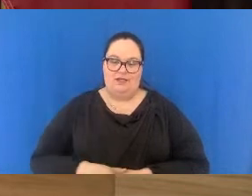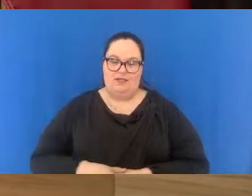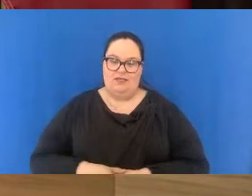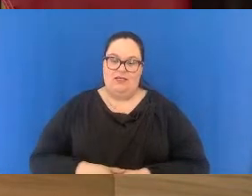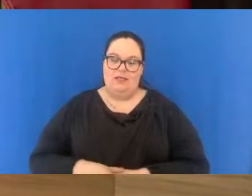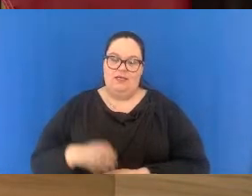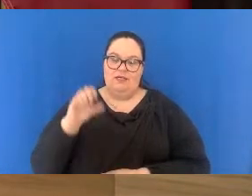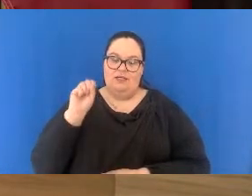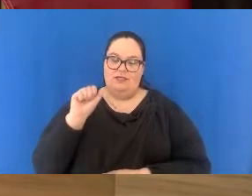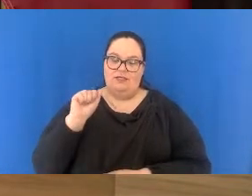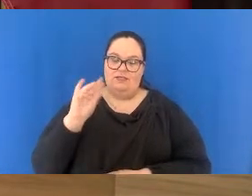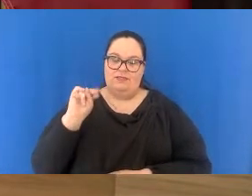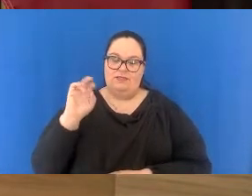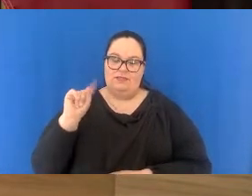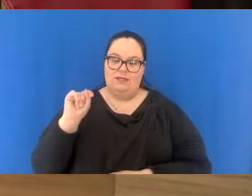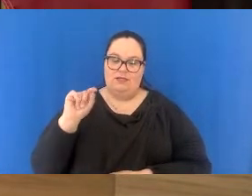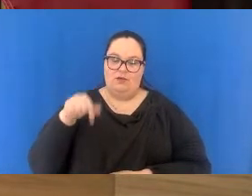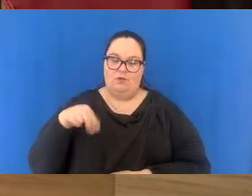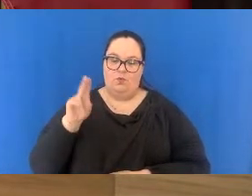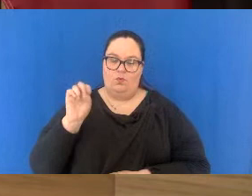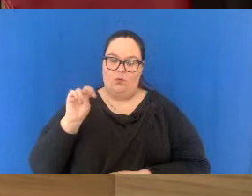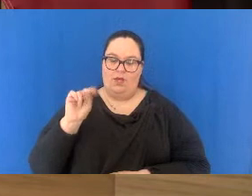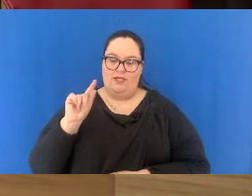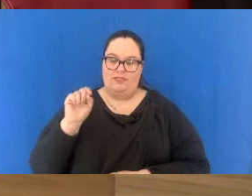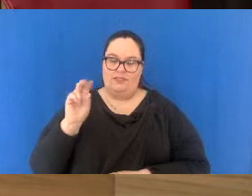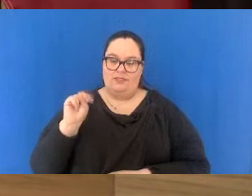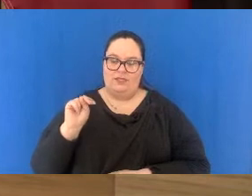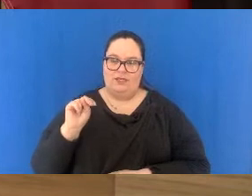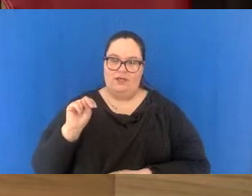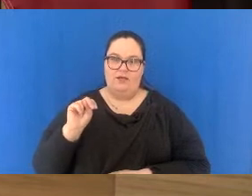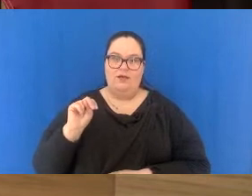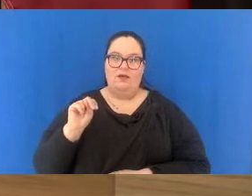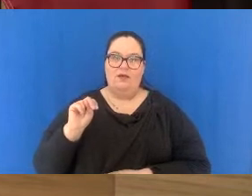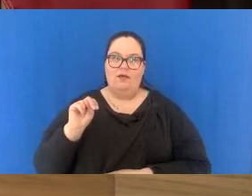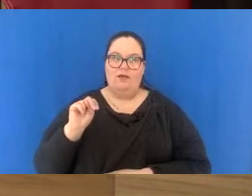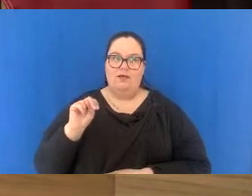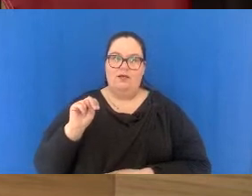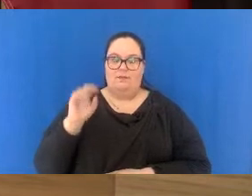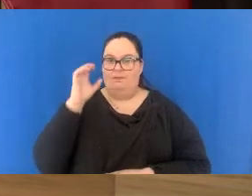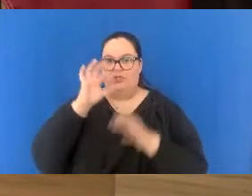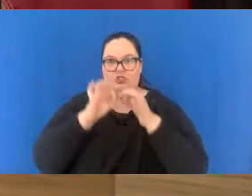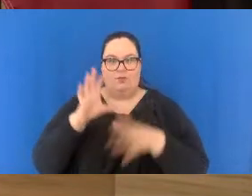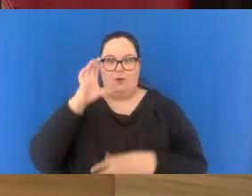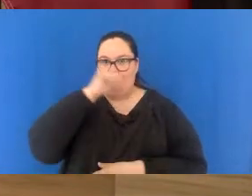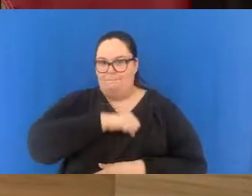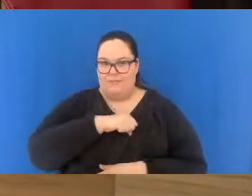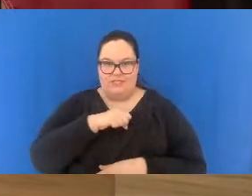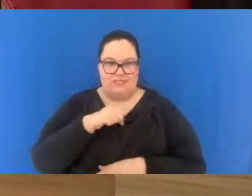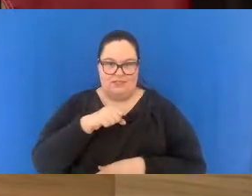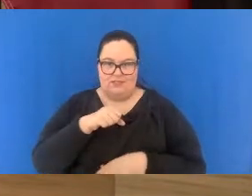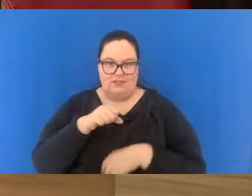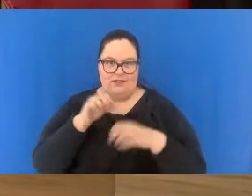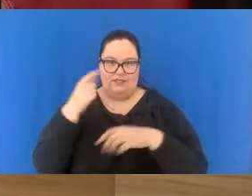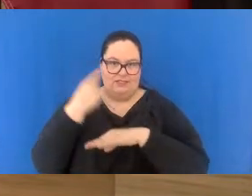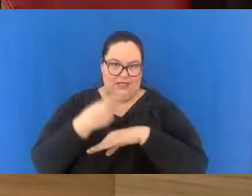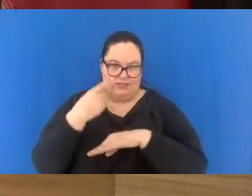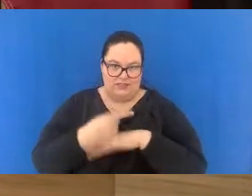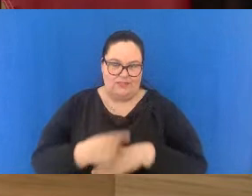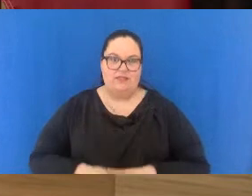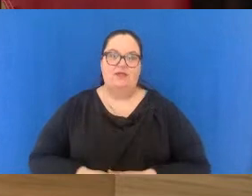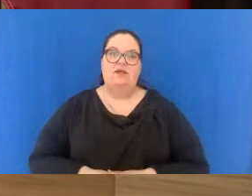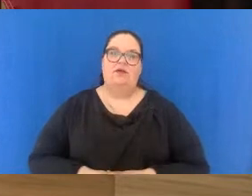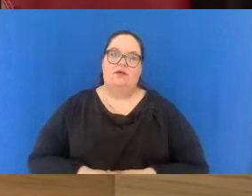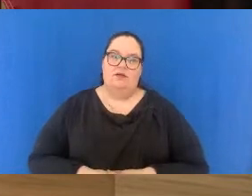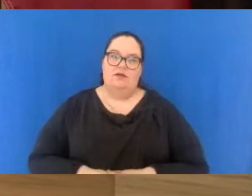13th and April 24th. For the April 19th in Saint-Jacques, that is reserved for the high school outbreak management plan at this point in time, and the